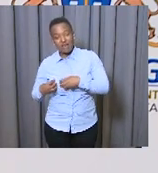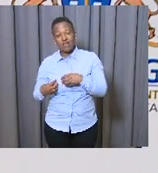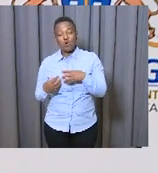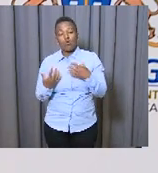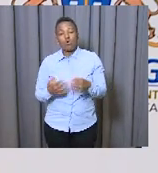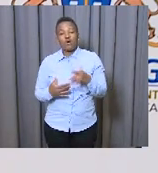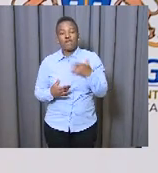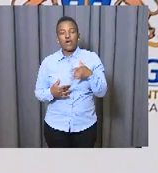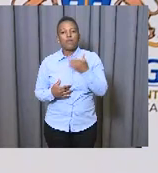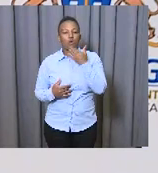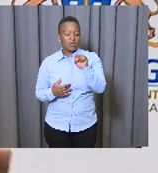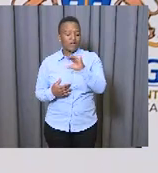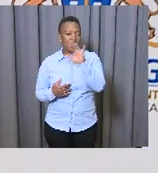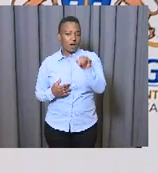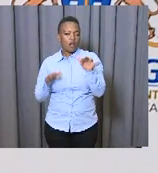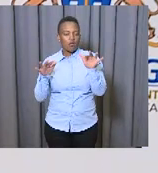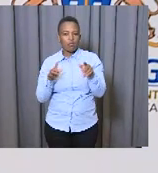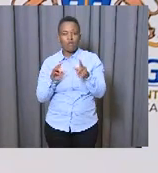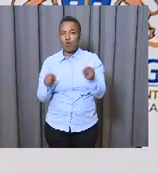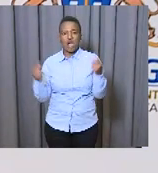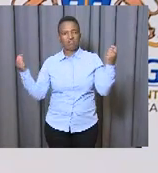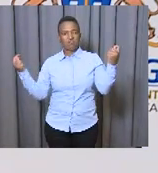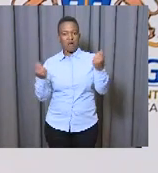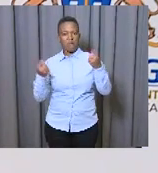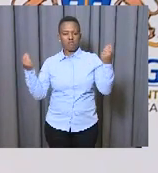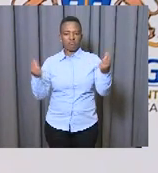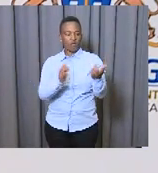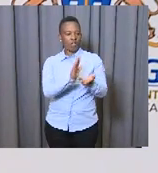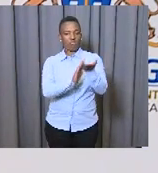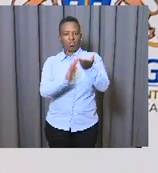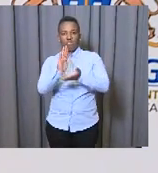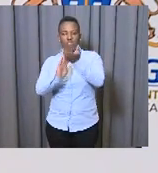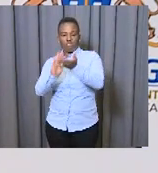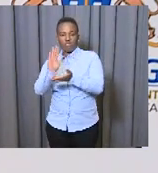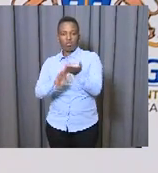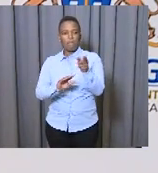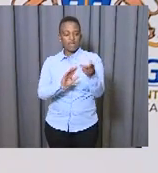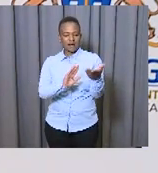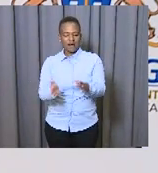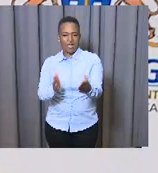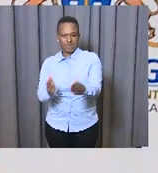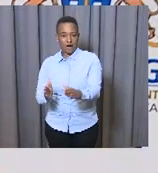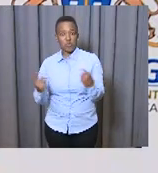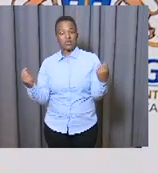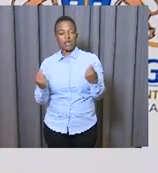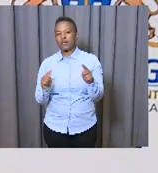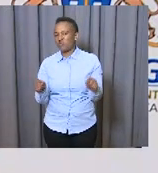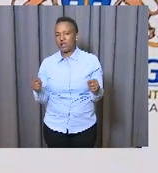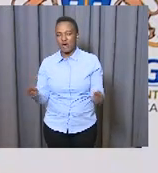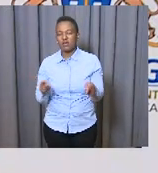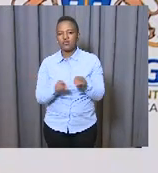Africans. We can't celebrate the increase in the number of deaths. We can't celebrate the increase in the number